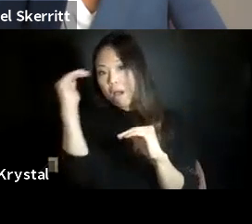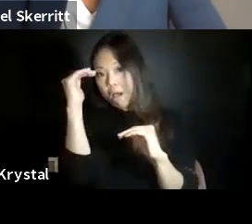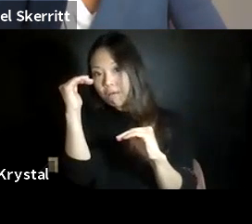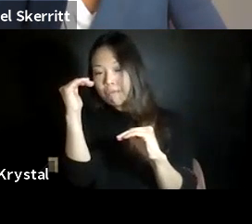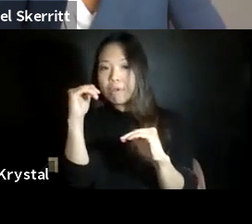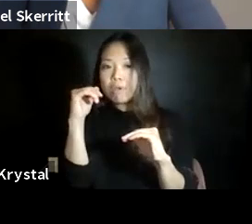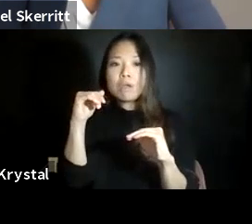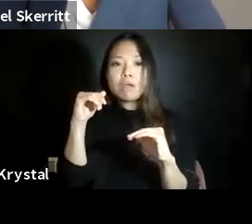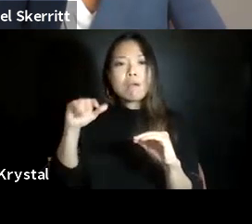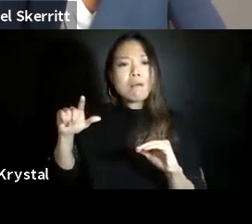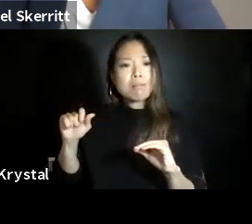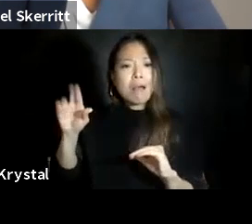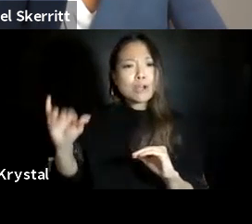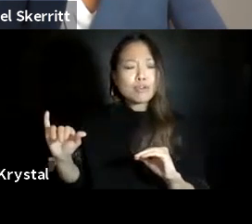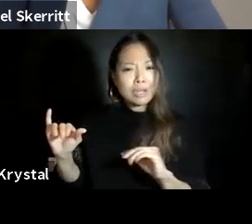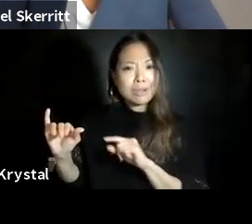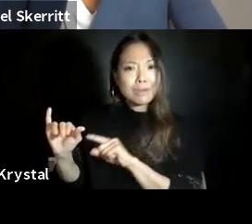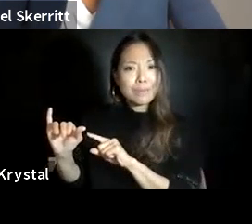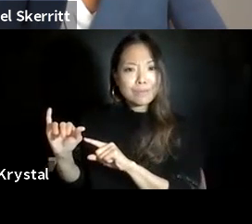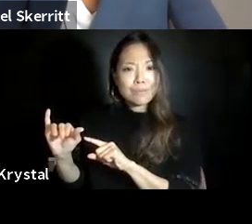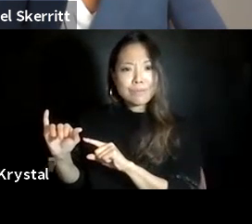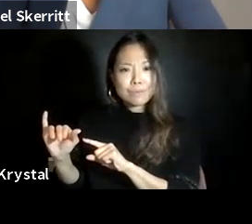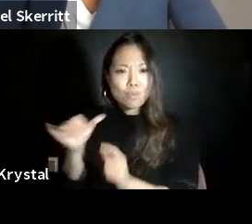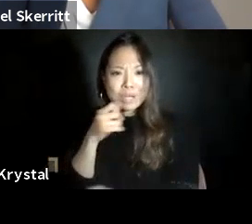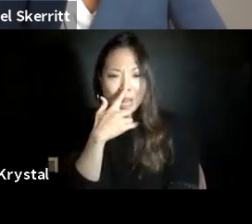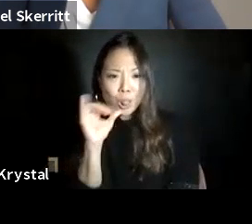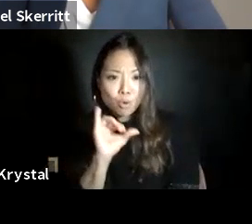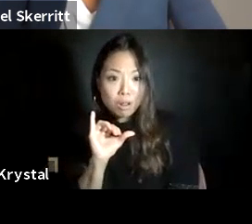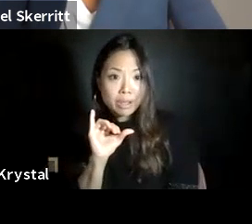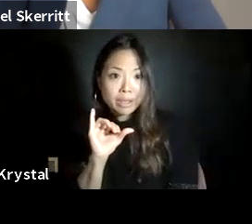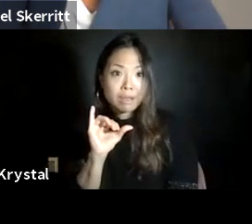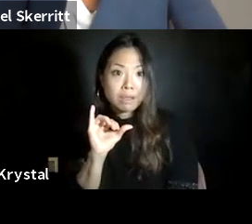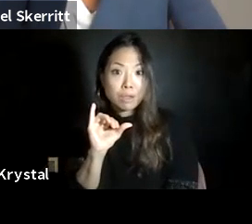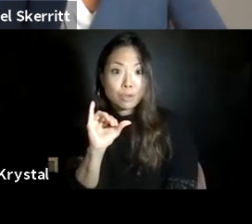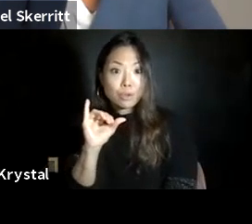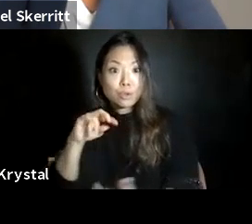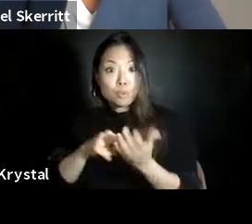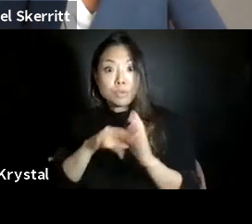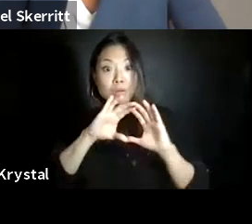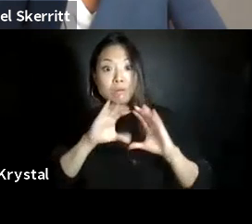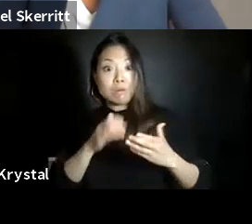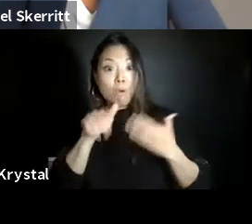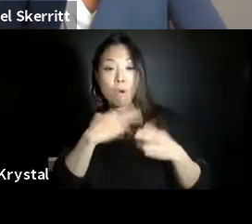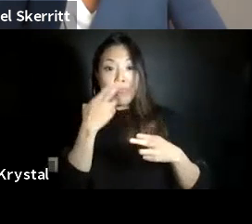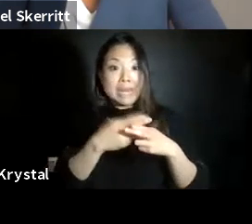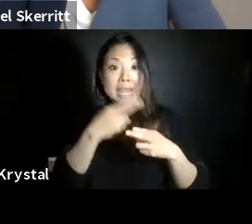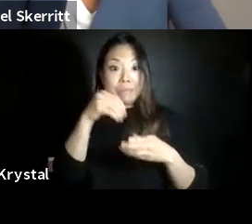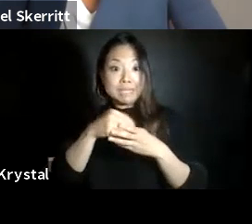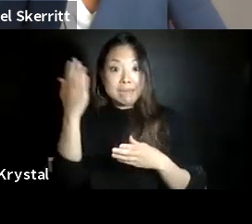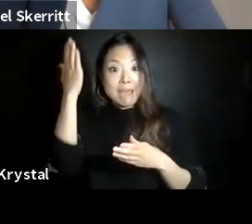you say lottery, how is that? What does that look like? Is that just pure, like, put all the names in the hat and pick them out? Is that